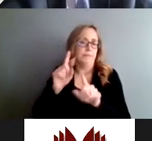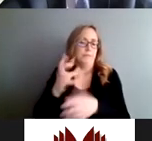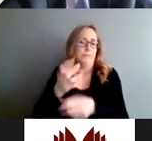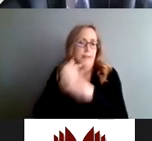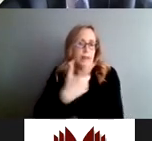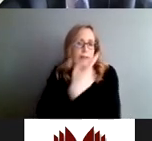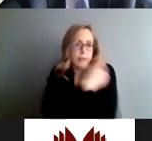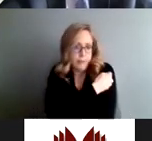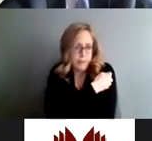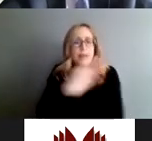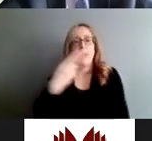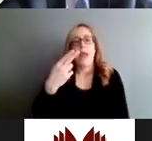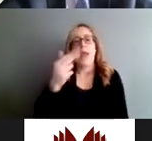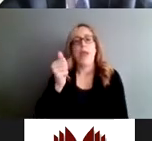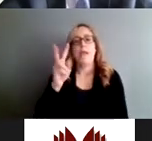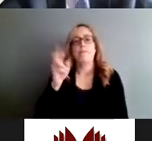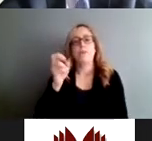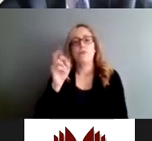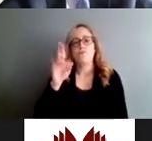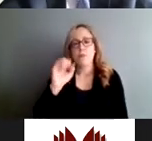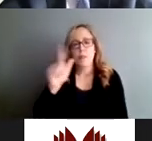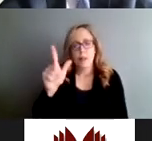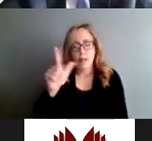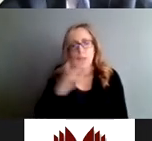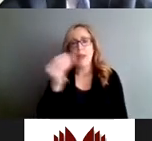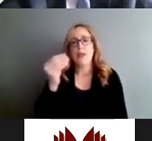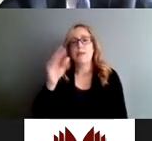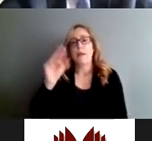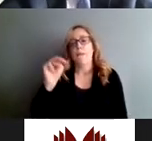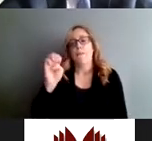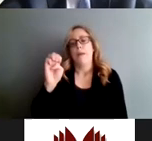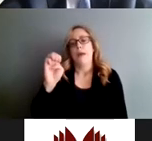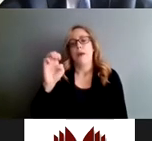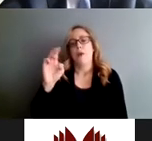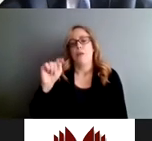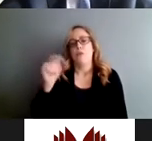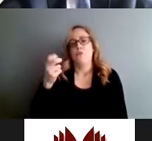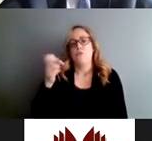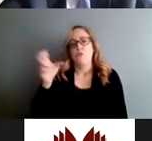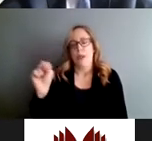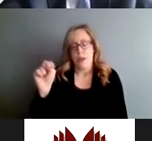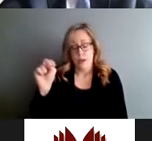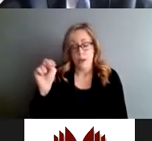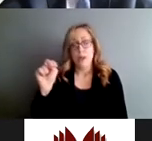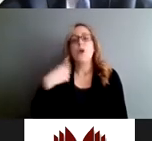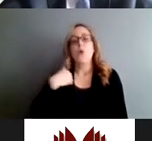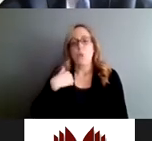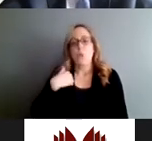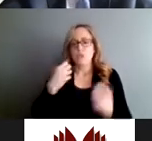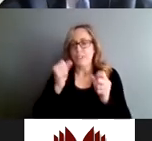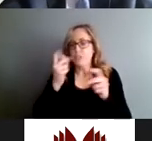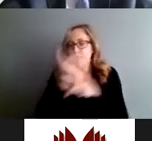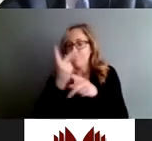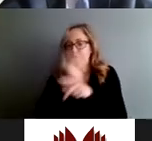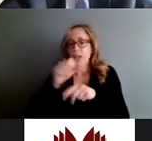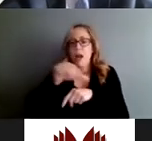in Haverhill and Methuen. We continue to work on additional opportunities for that,